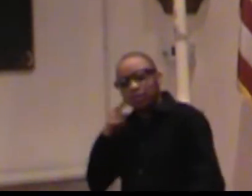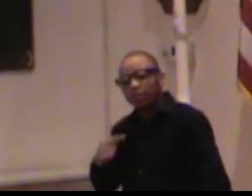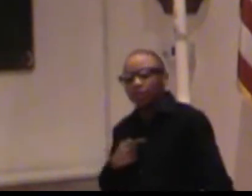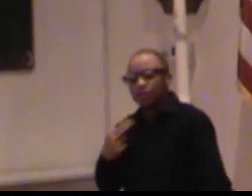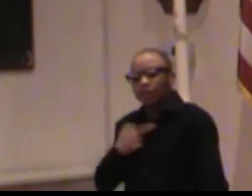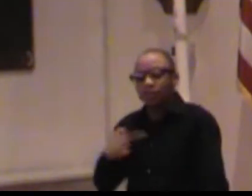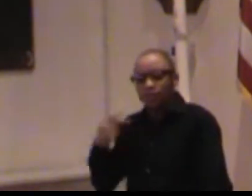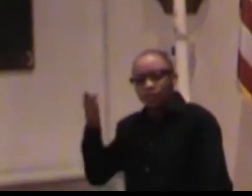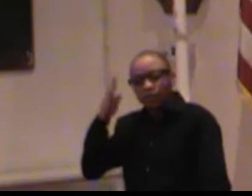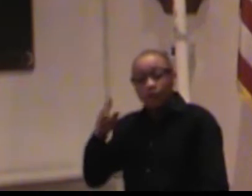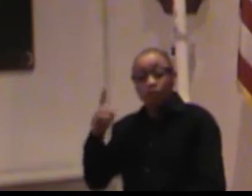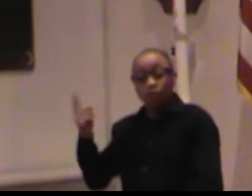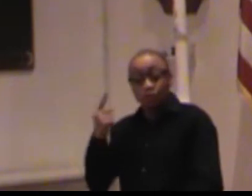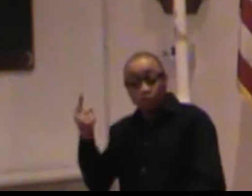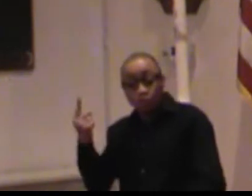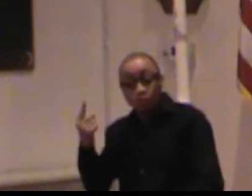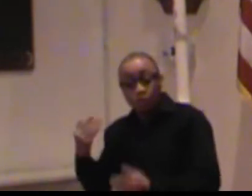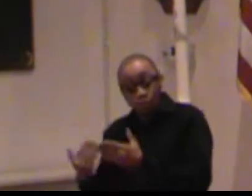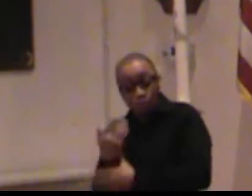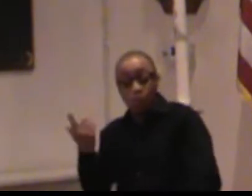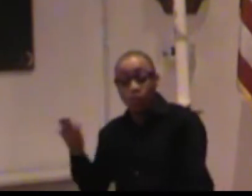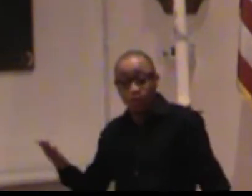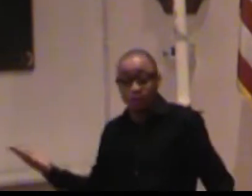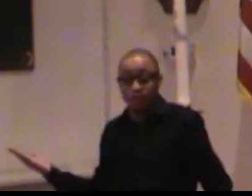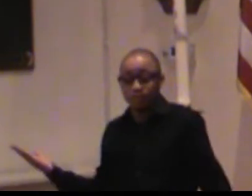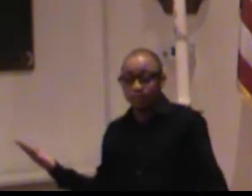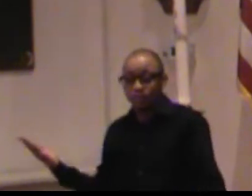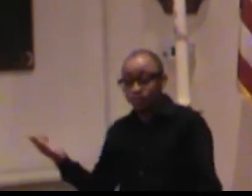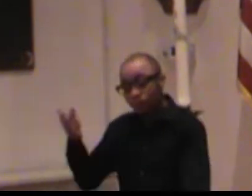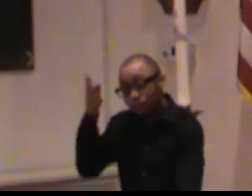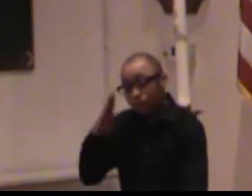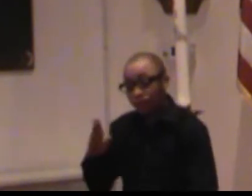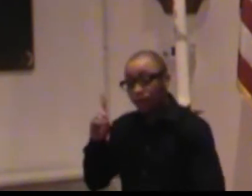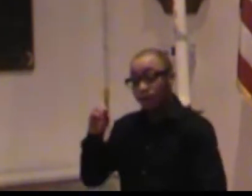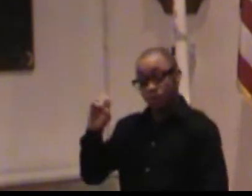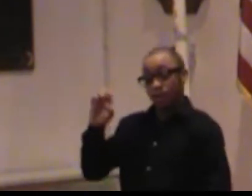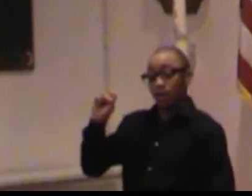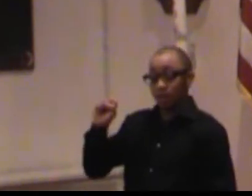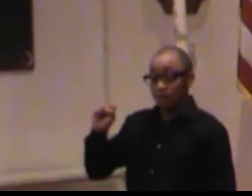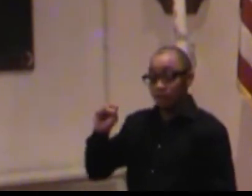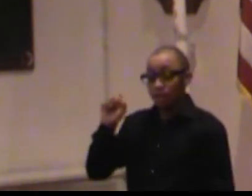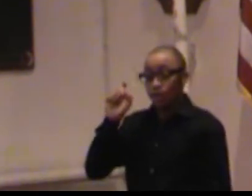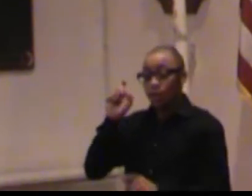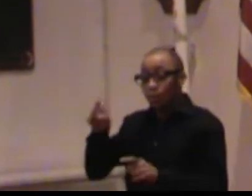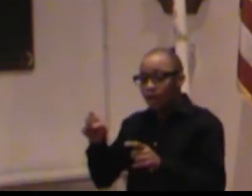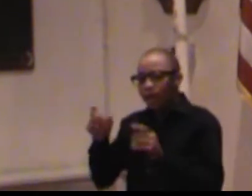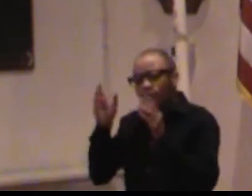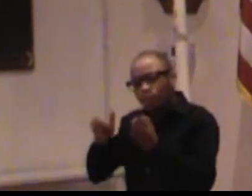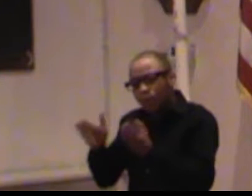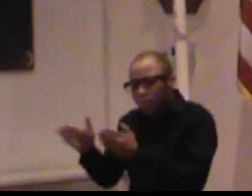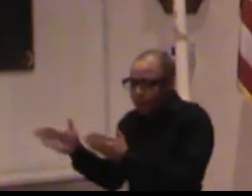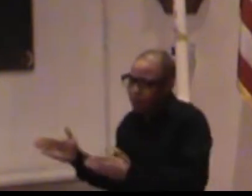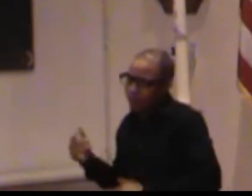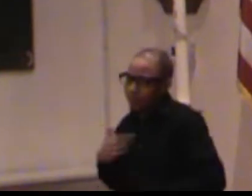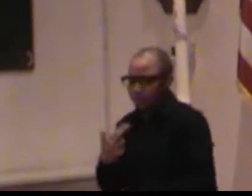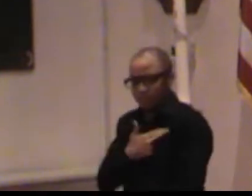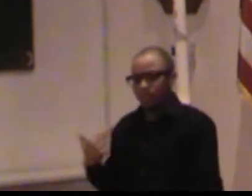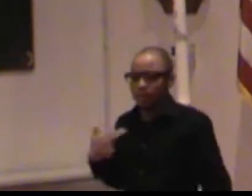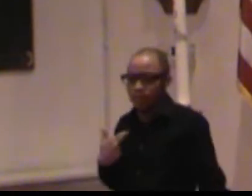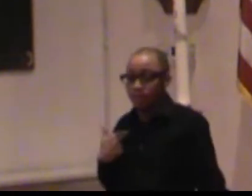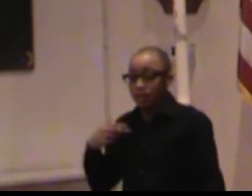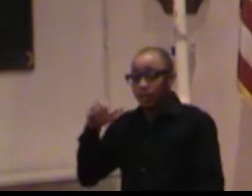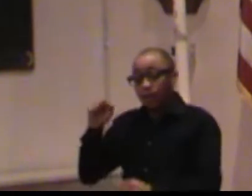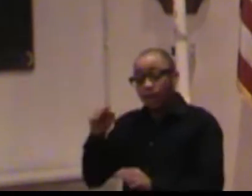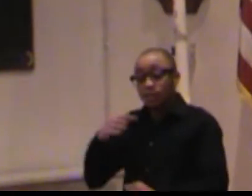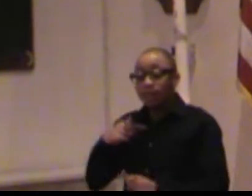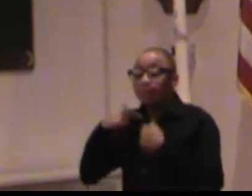us God is going to do a new thing. When God does, we have to prepare ourselves. And so I want to suggest to